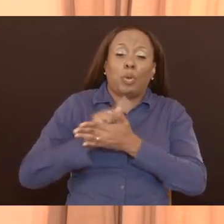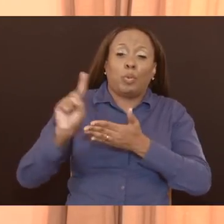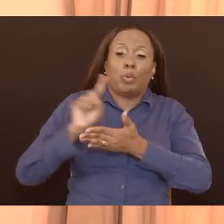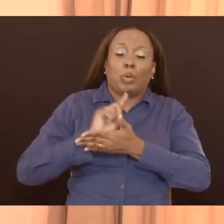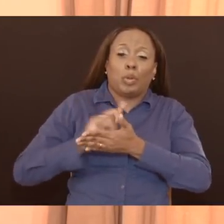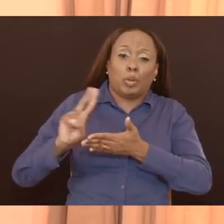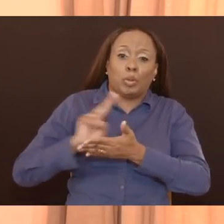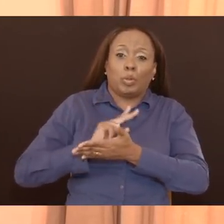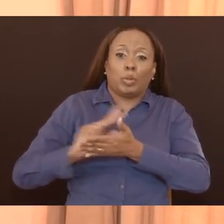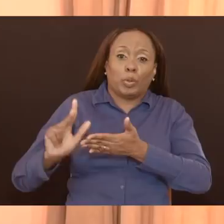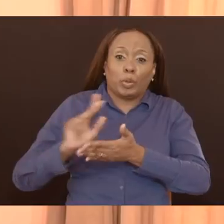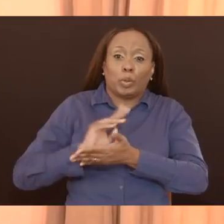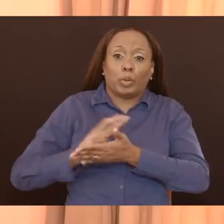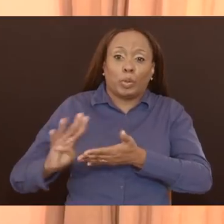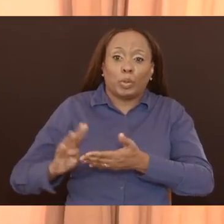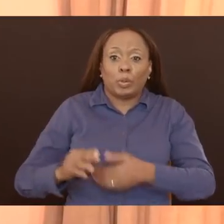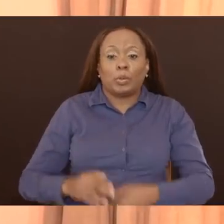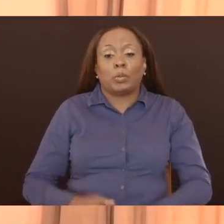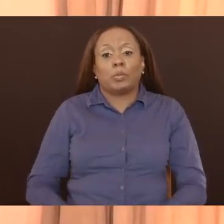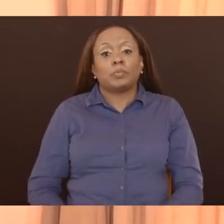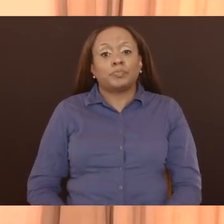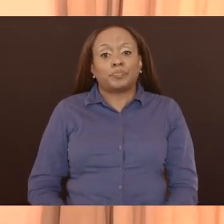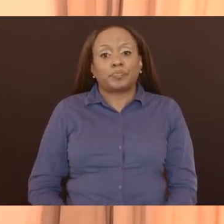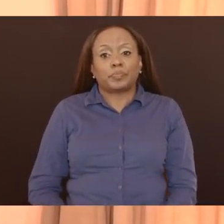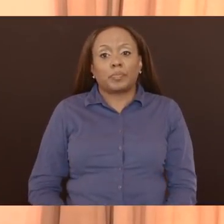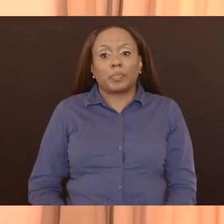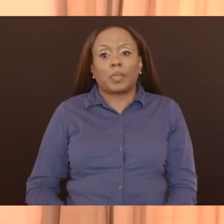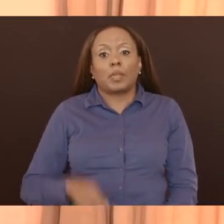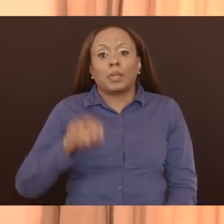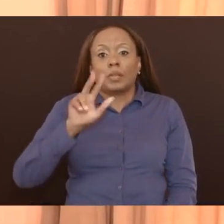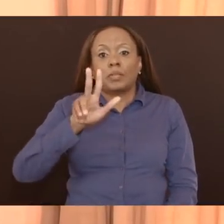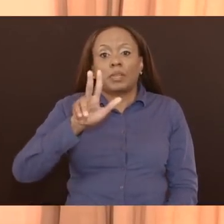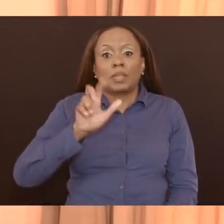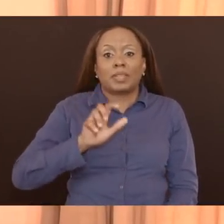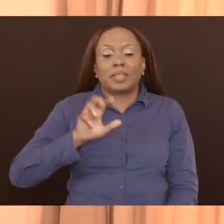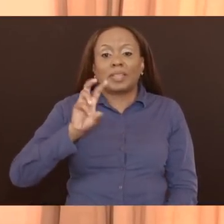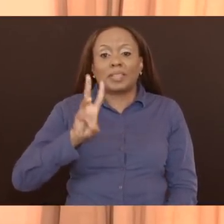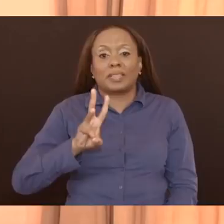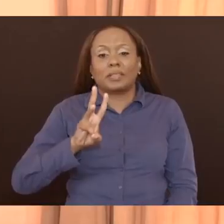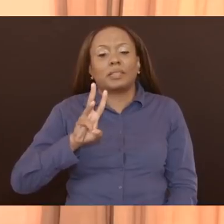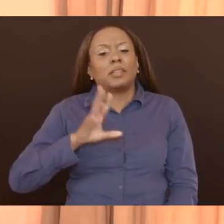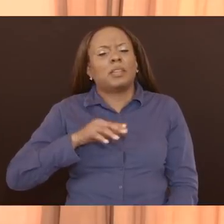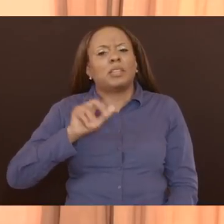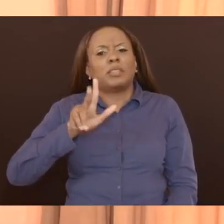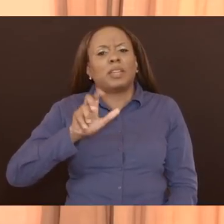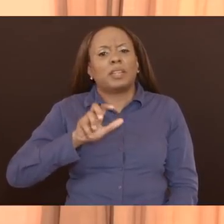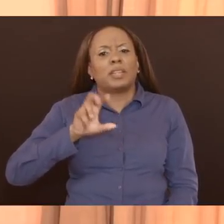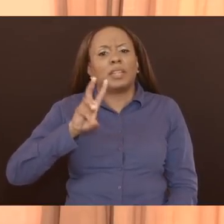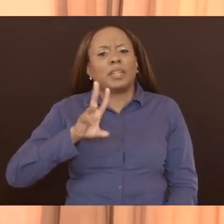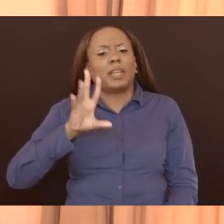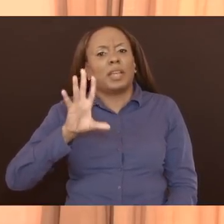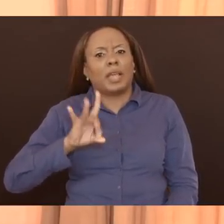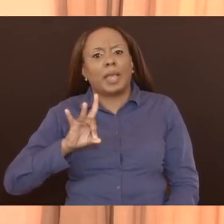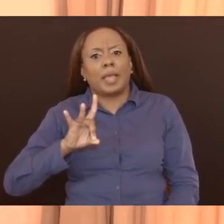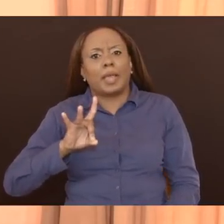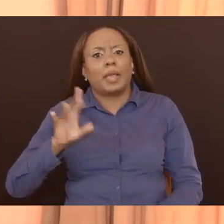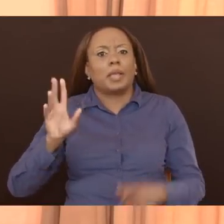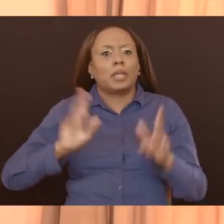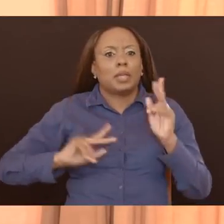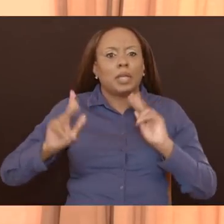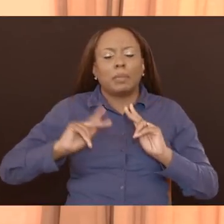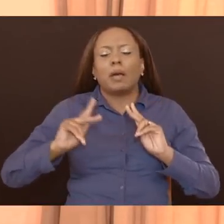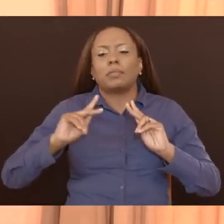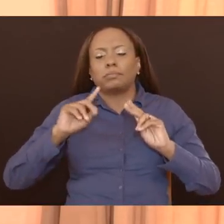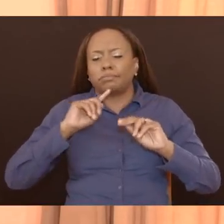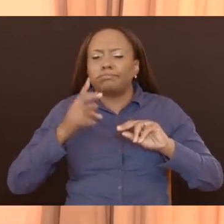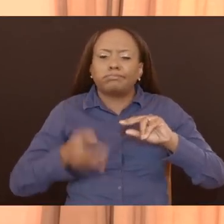reached over the past 28 days, 368 per 100,000, and over the last 14